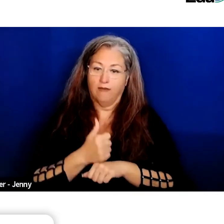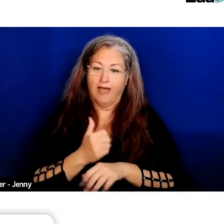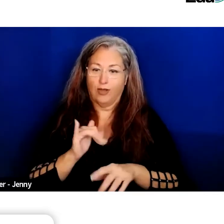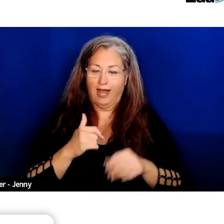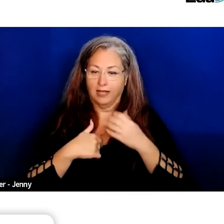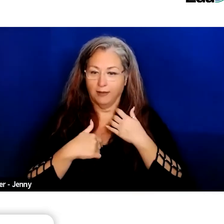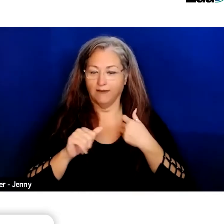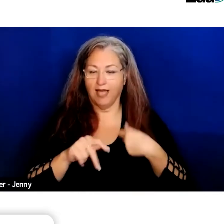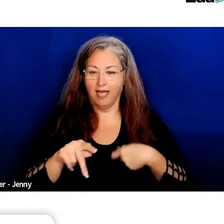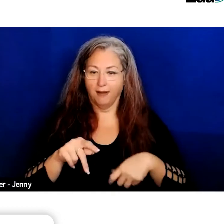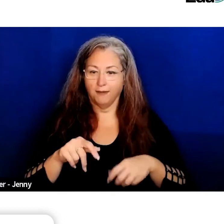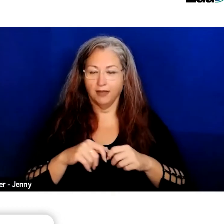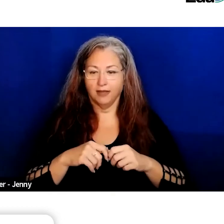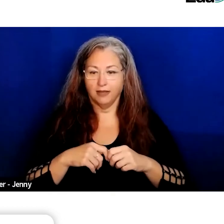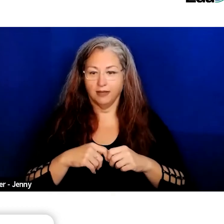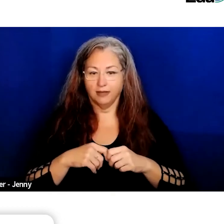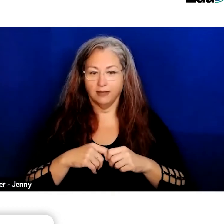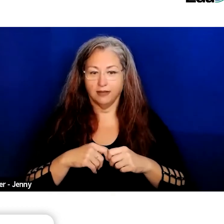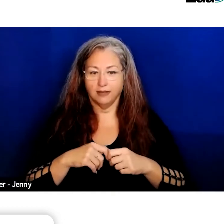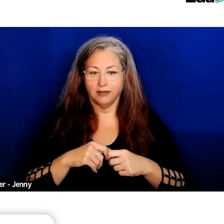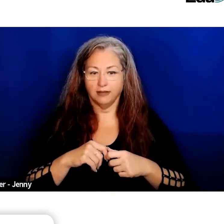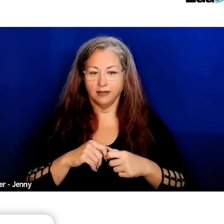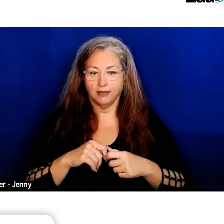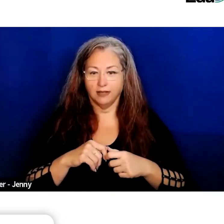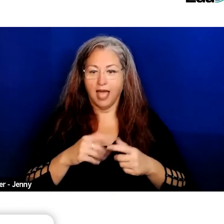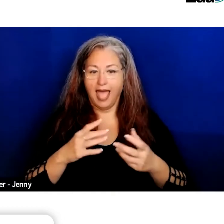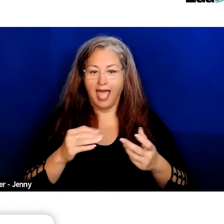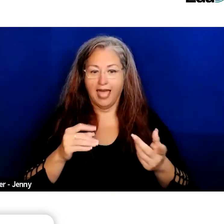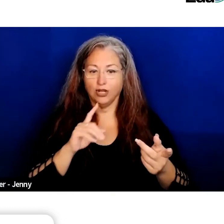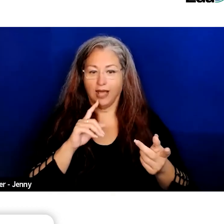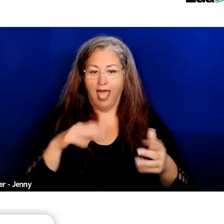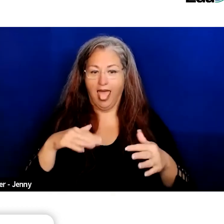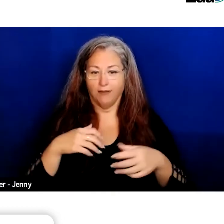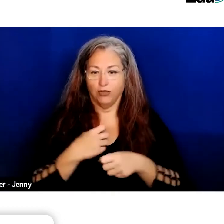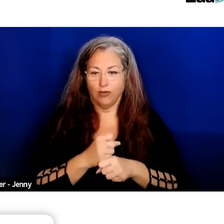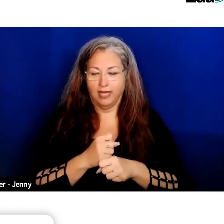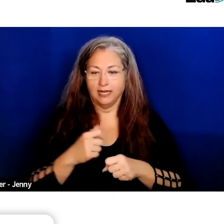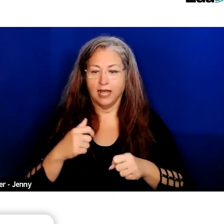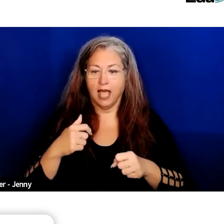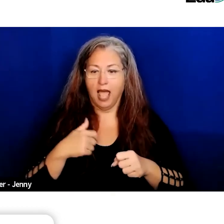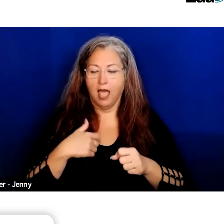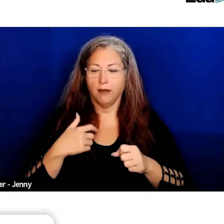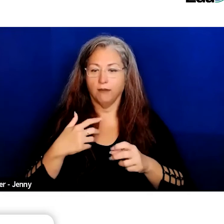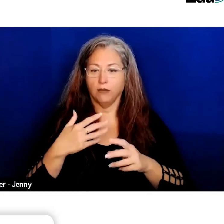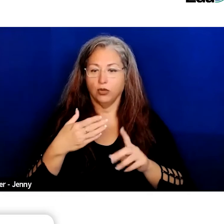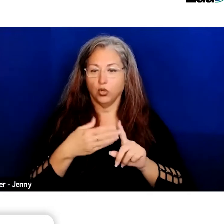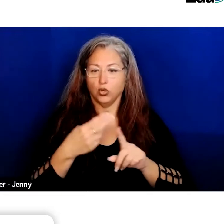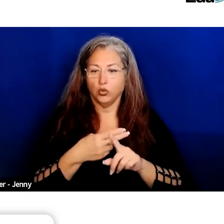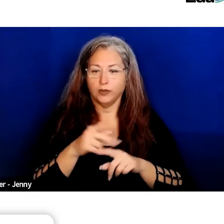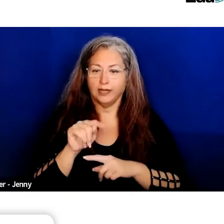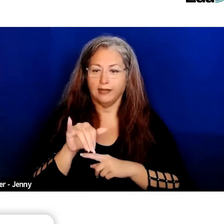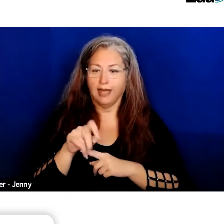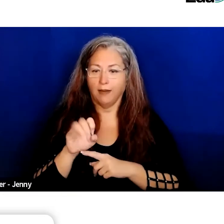I am, and it actually hasn't been created yet, I'm using